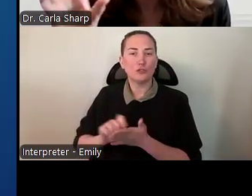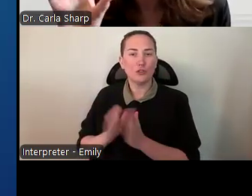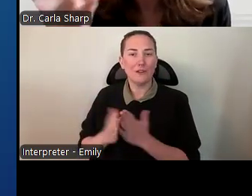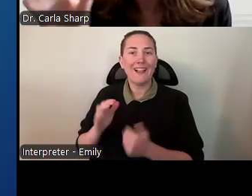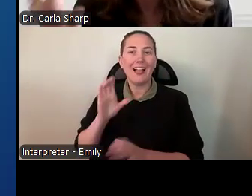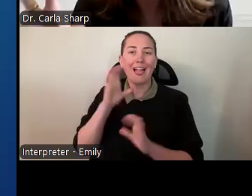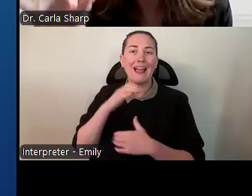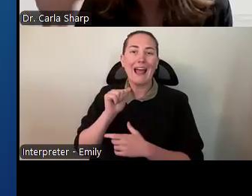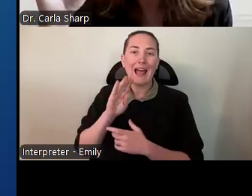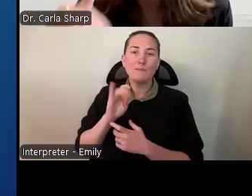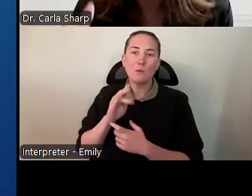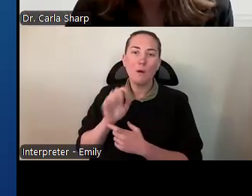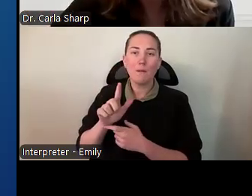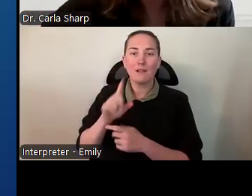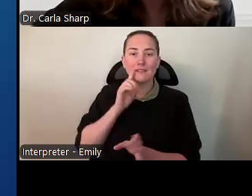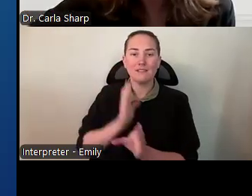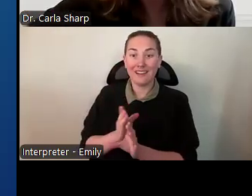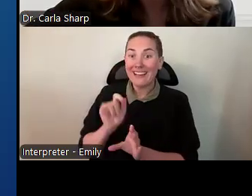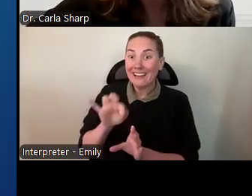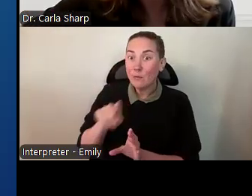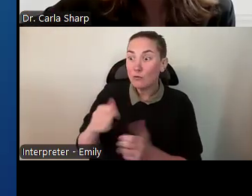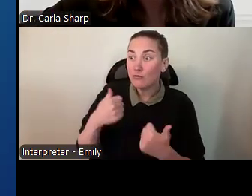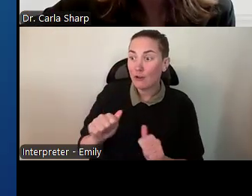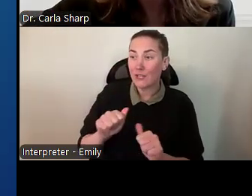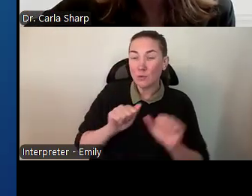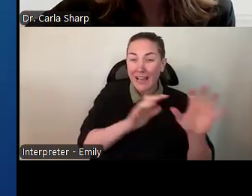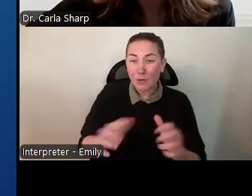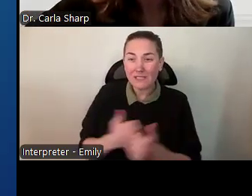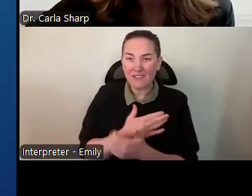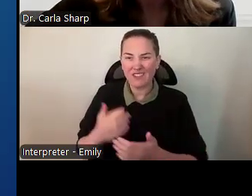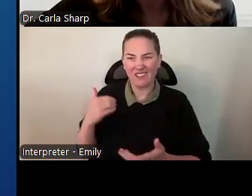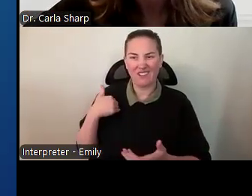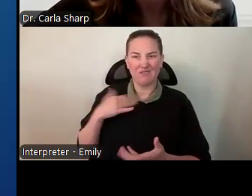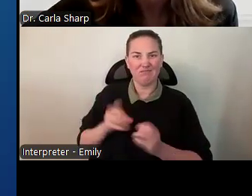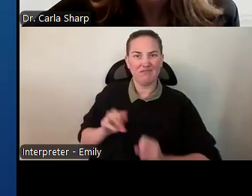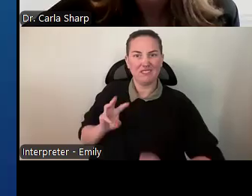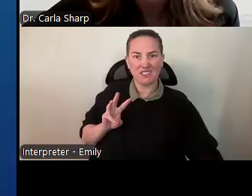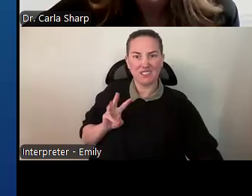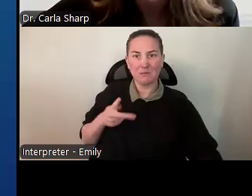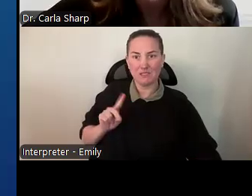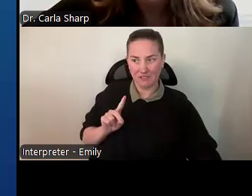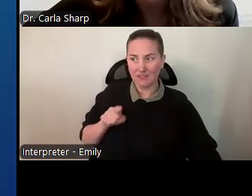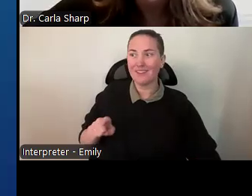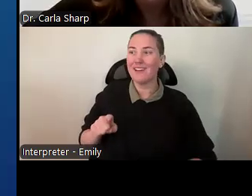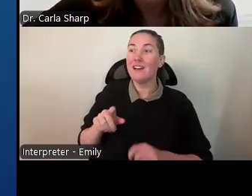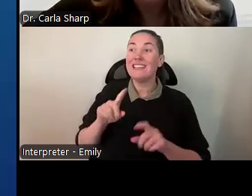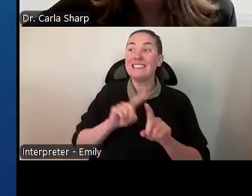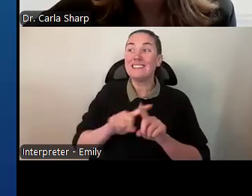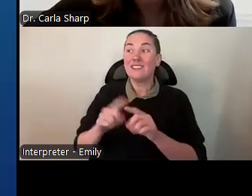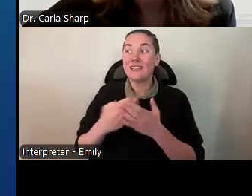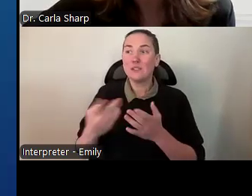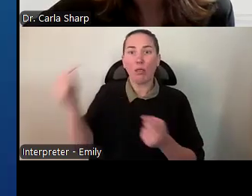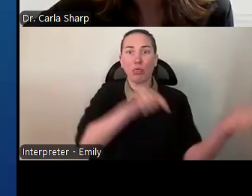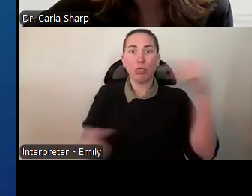you try and factor analyze the symptoms of all the PDs, here are 6 PDs, the items cross-load onto each